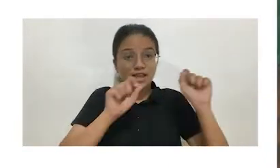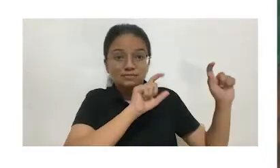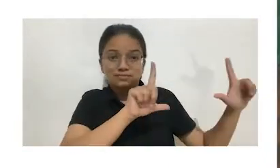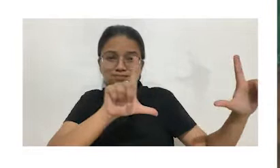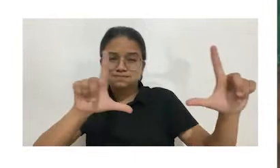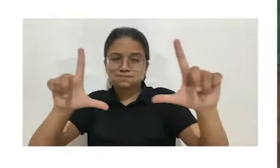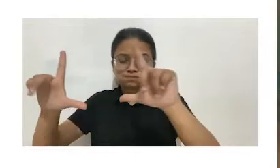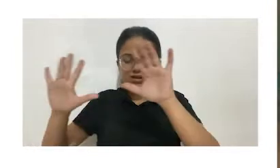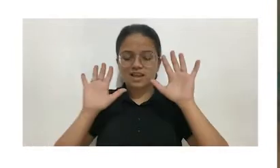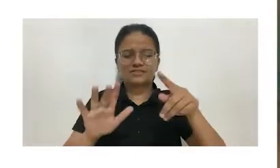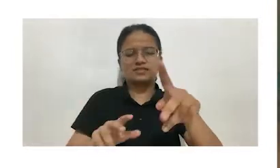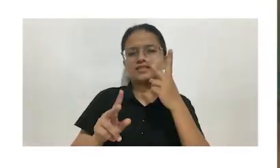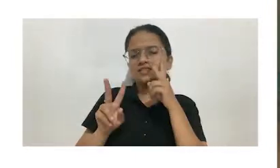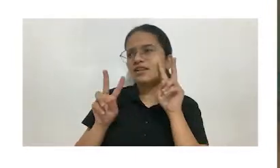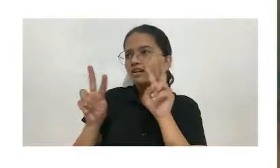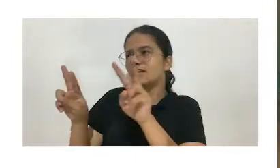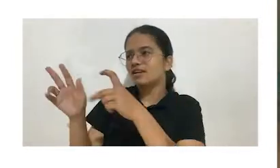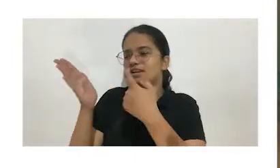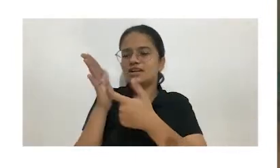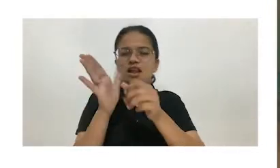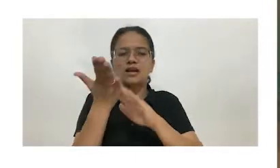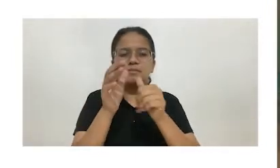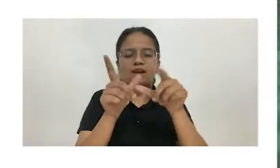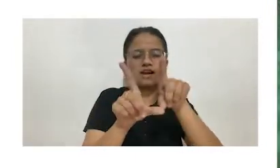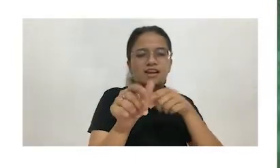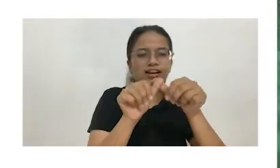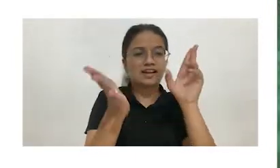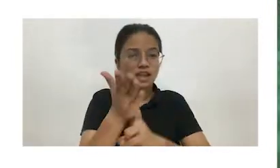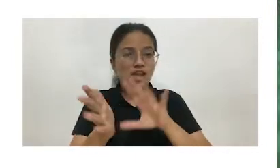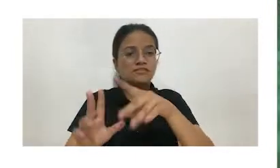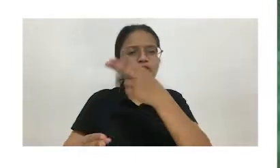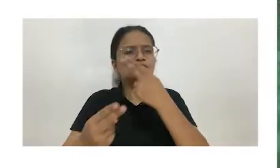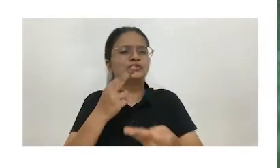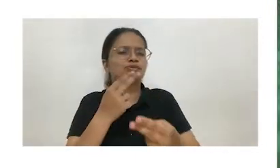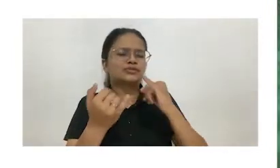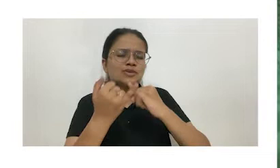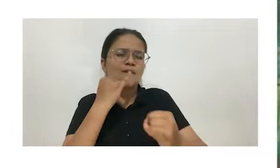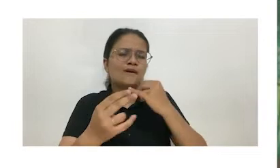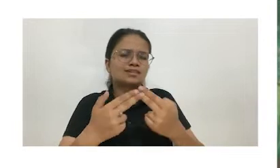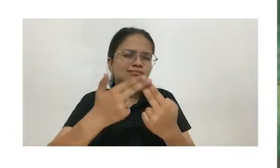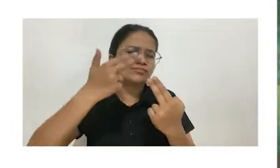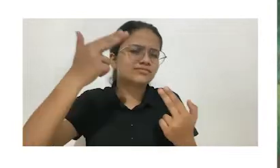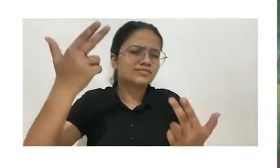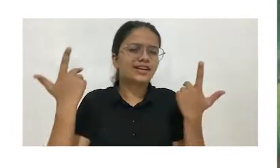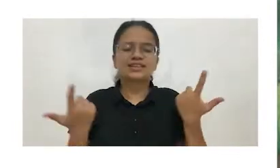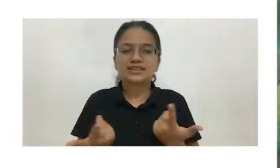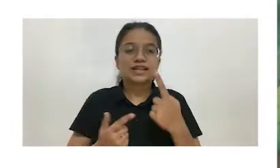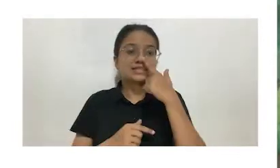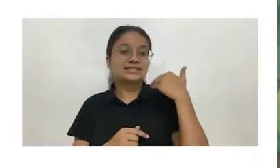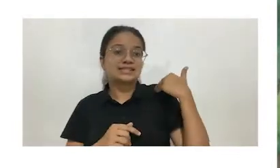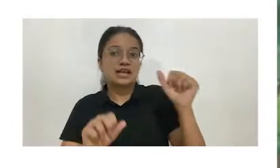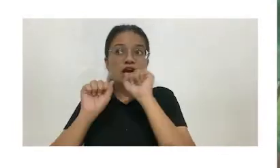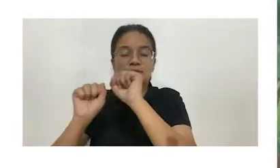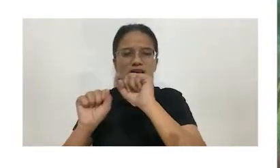This episode of Surpanaka really is part of the Ramayana folios. And it tells the story of Surpanaka, who is